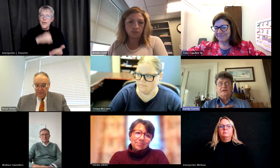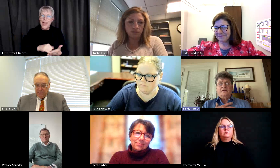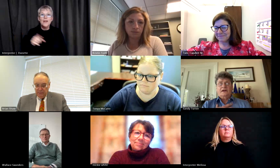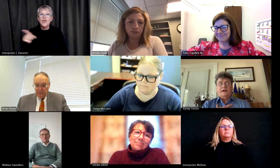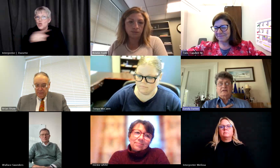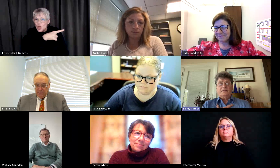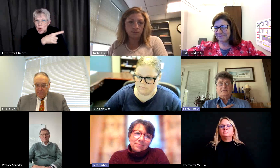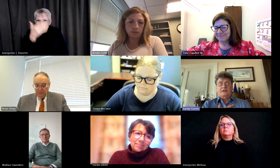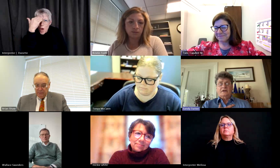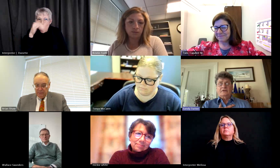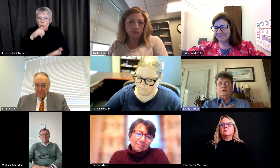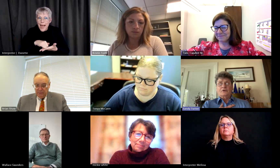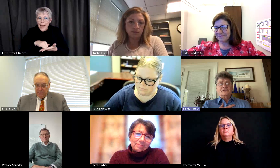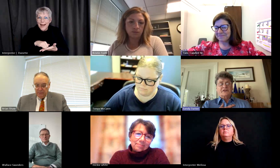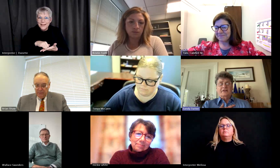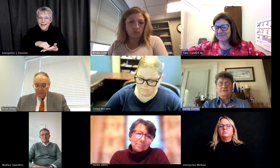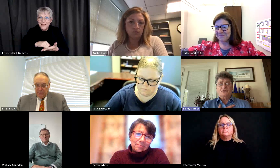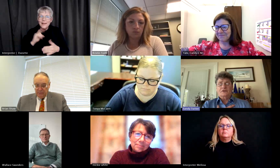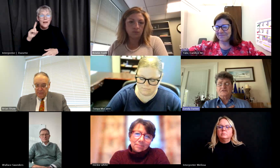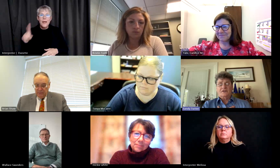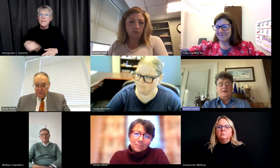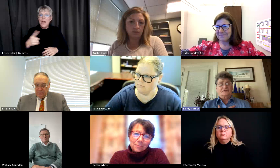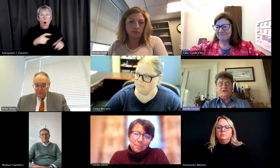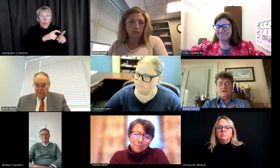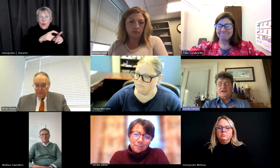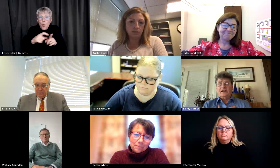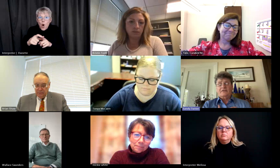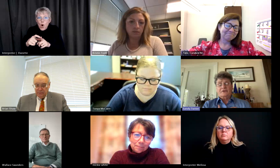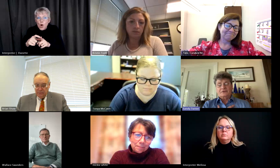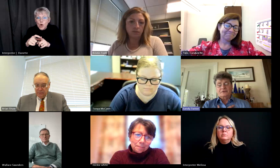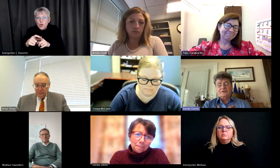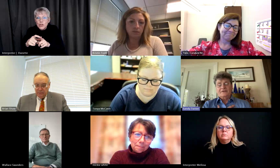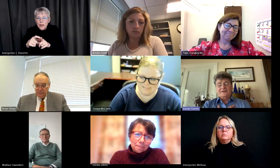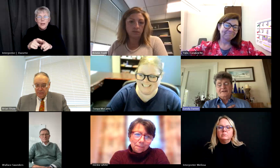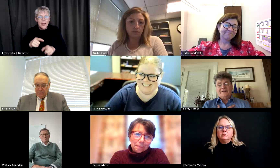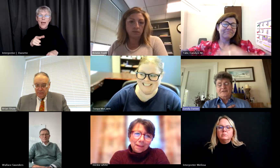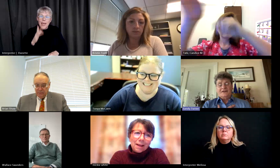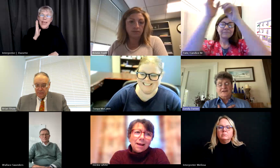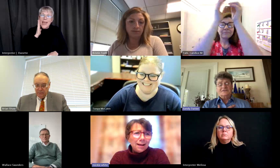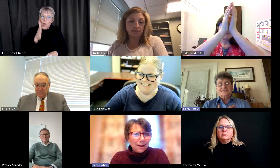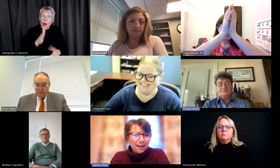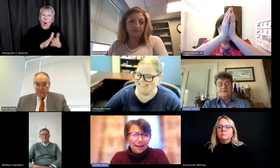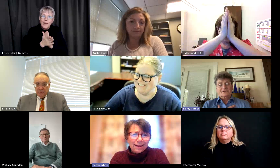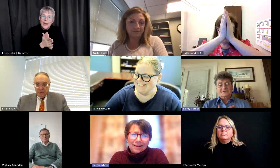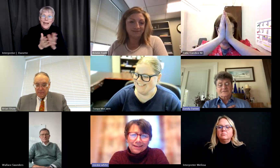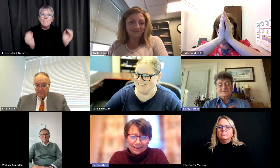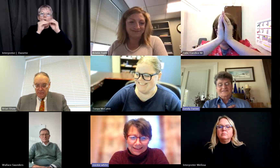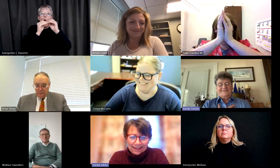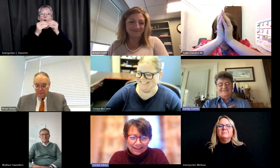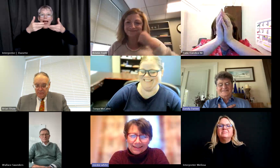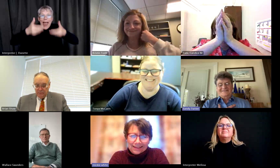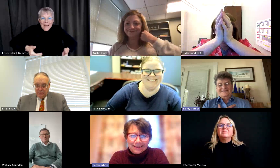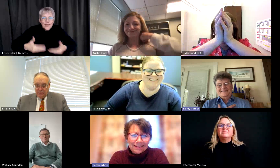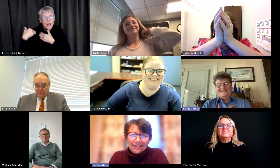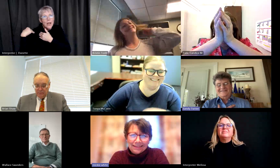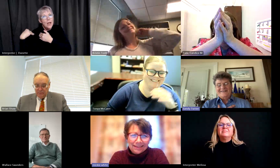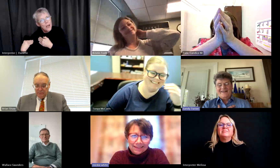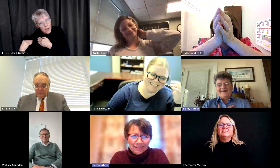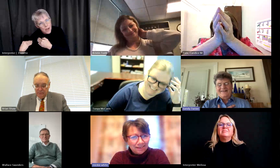that, and the only words I have for you is the load's going to get heavier in the next 6 months.